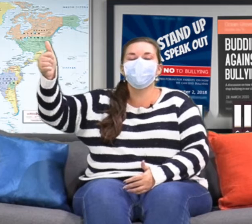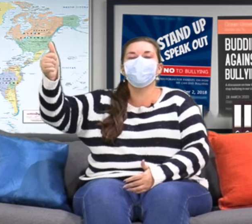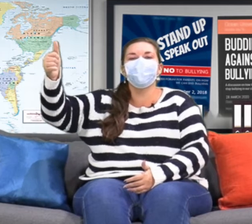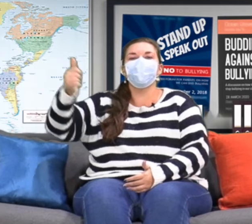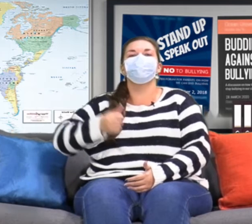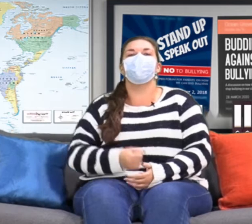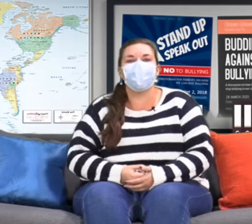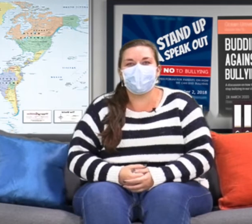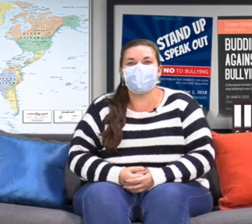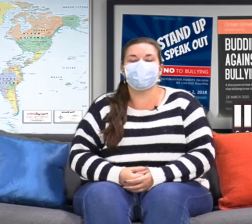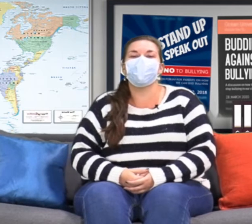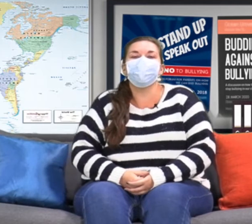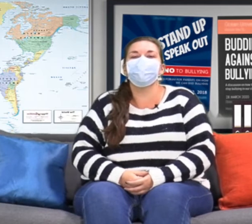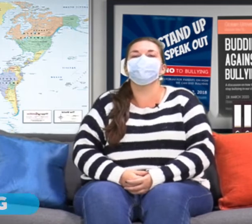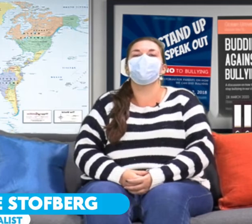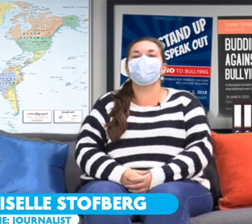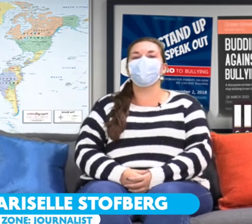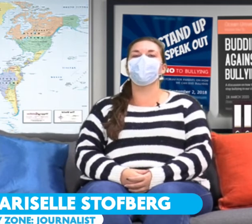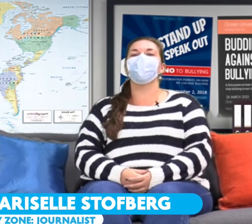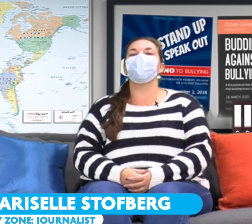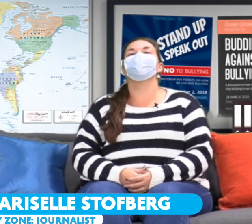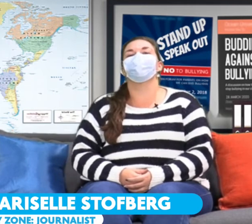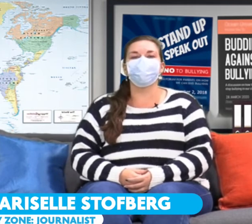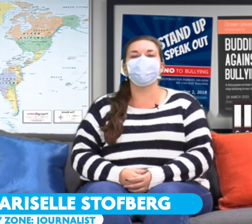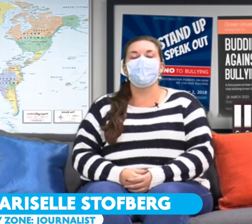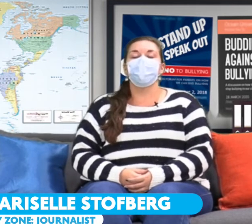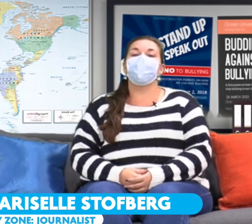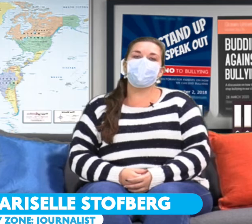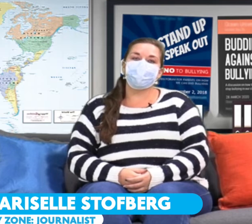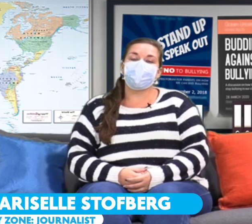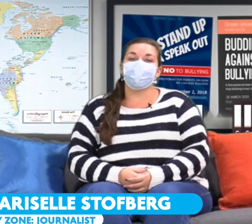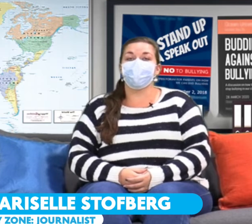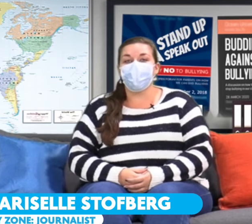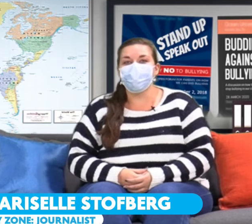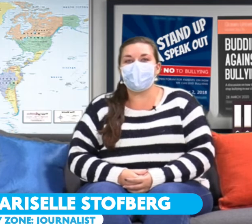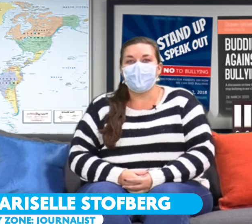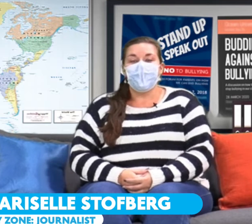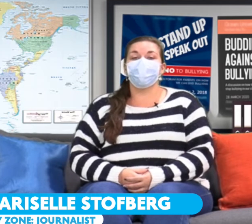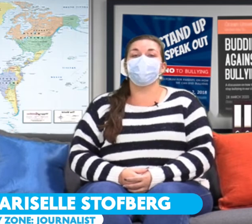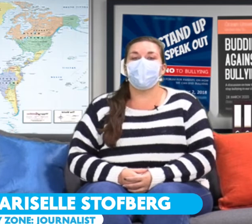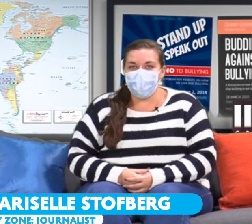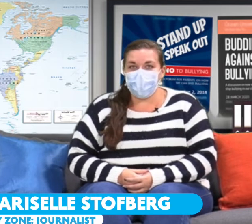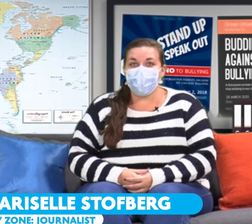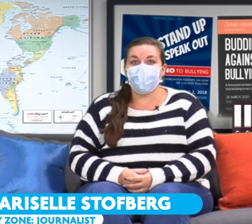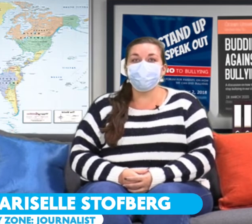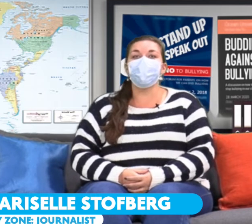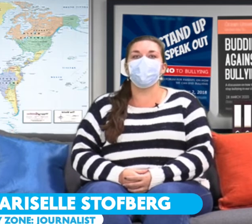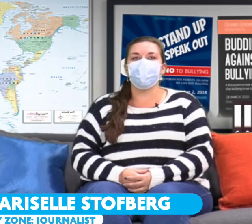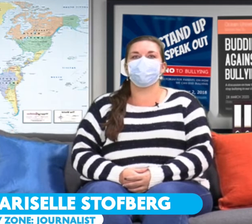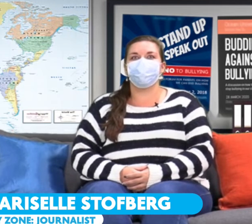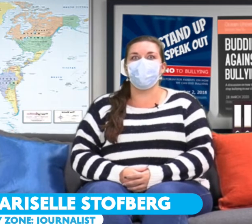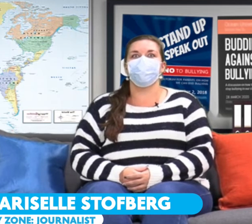everyone, and welcome back. It's time for the MyZone online school. My name is Maricel Stoffberg, and today we are going